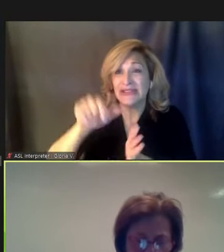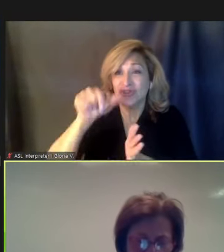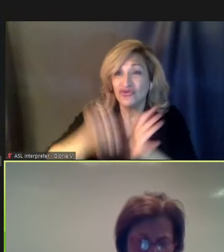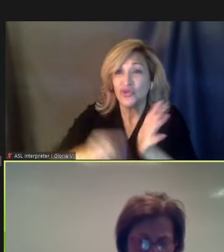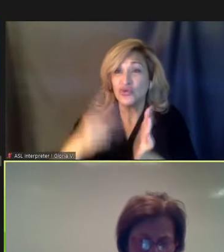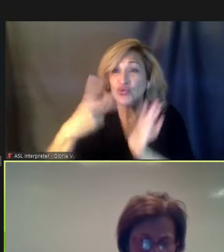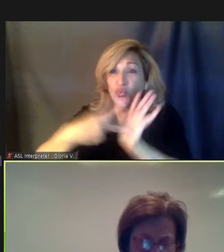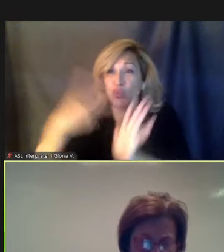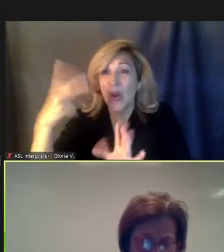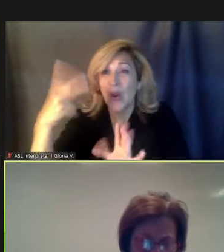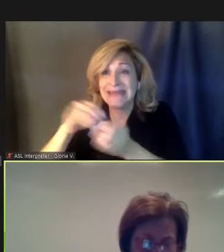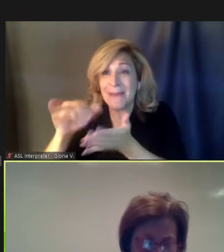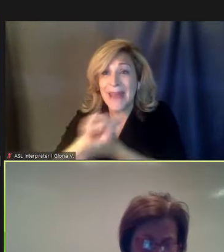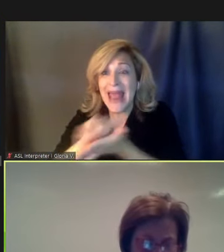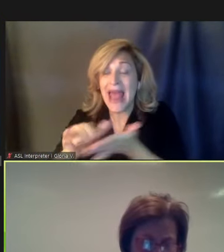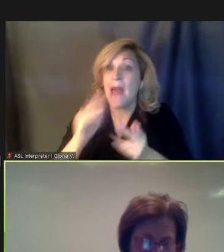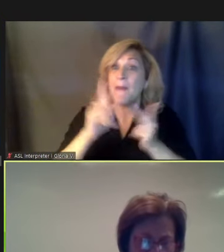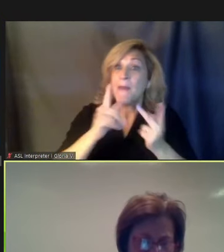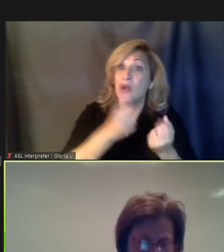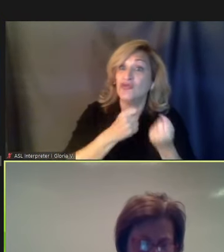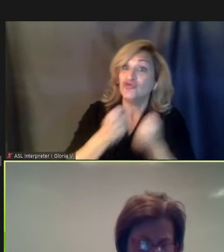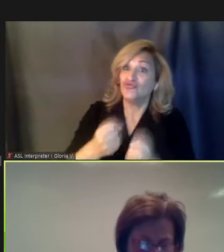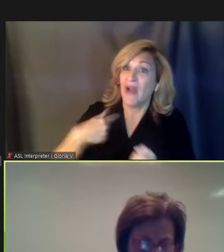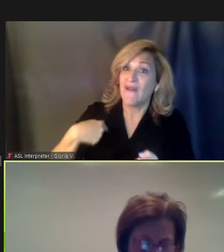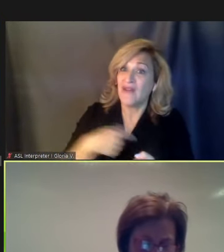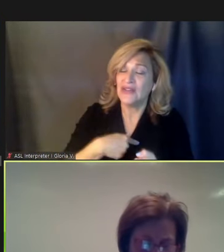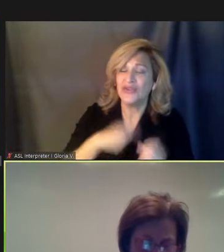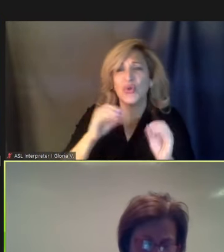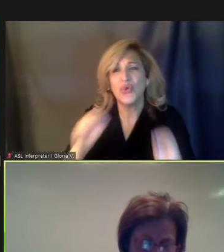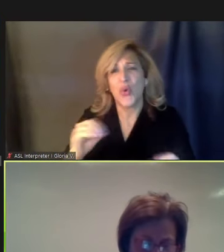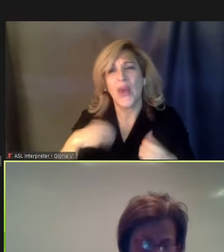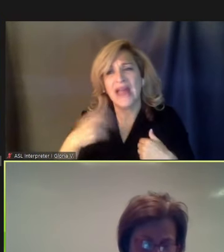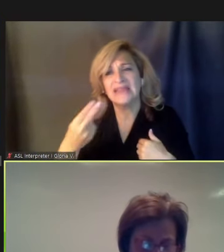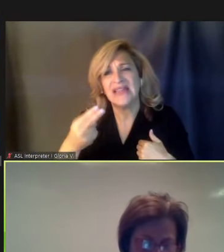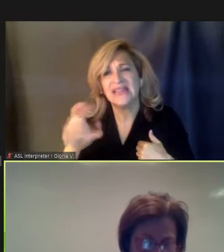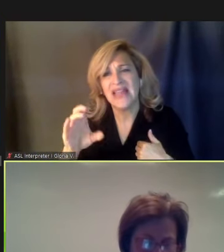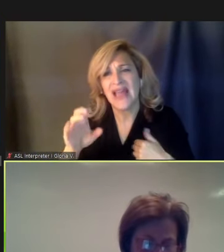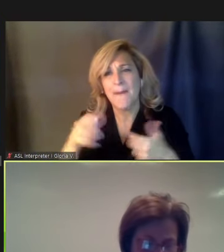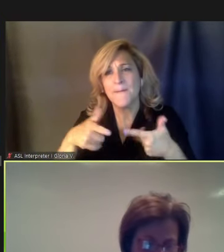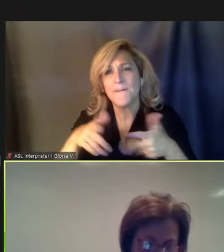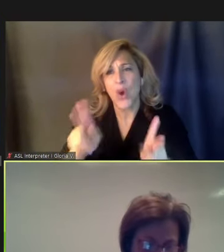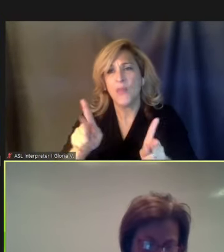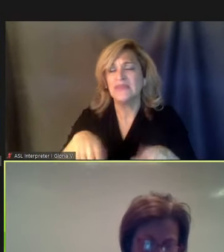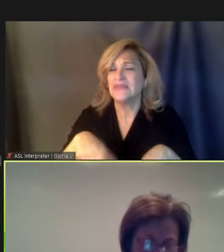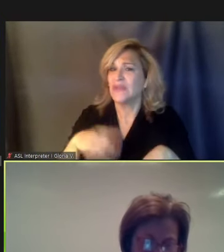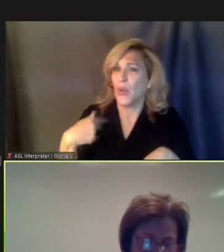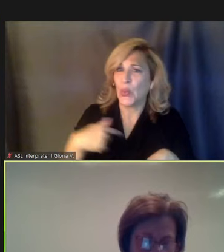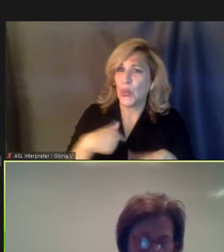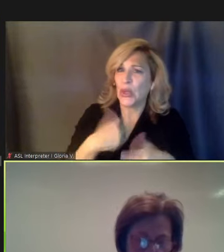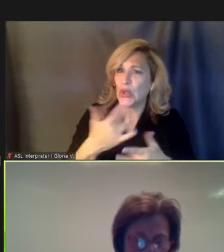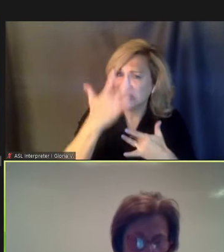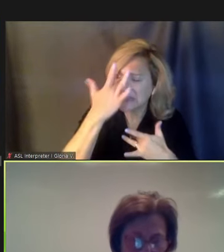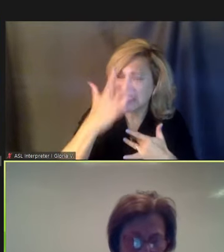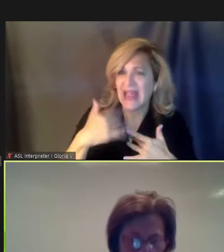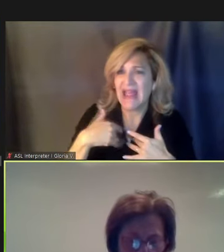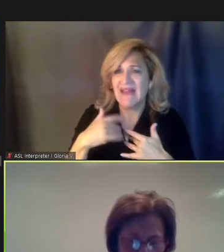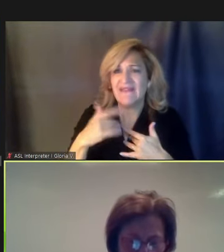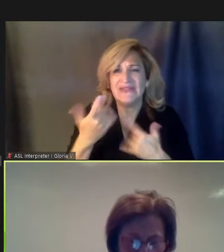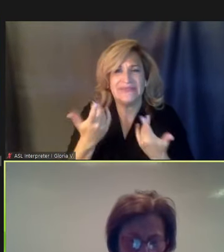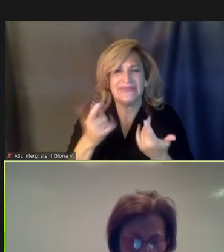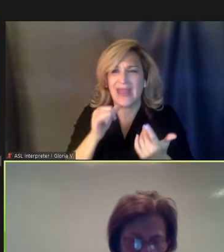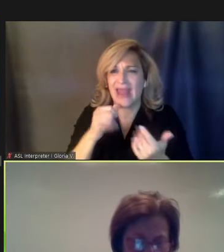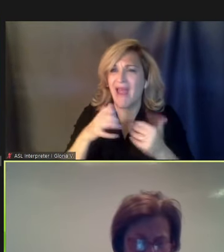Again, no one has handicap permits. We are sick and barely have energy to do minimal tasks. Three,